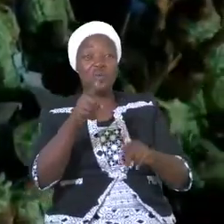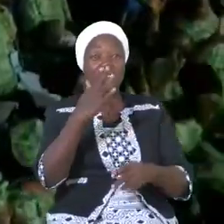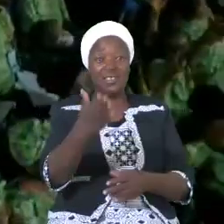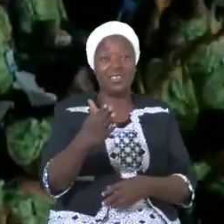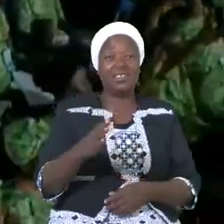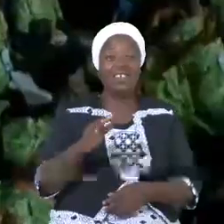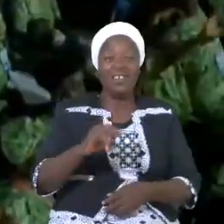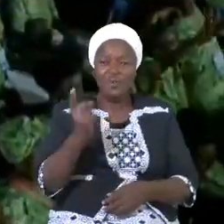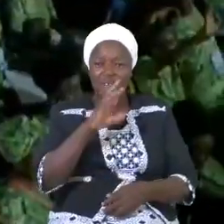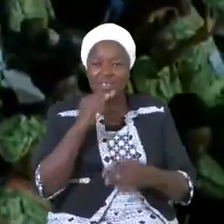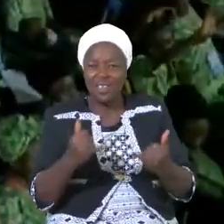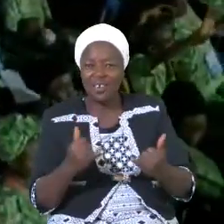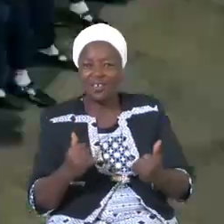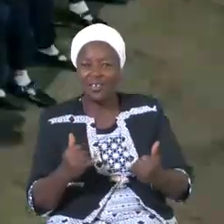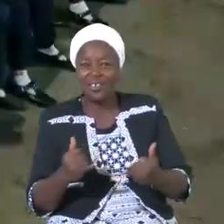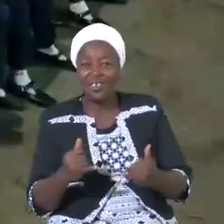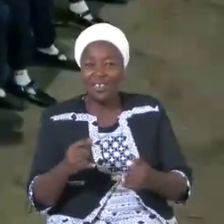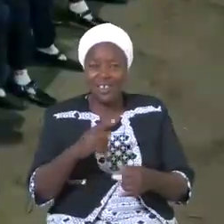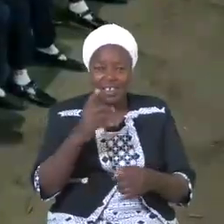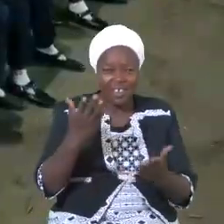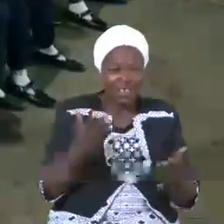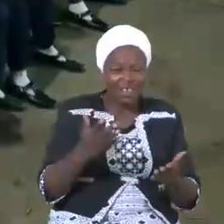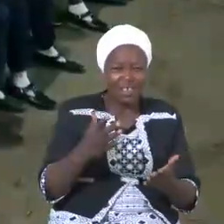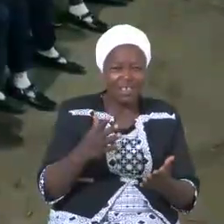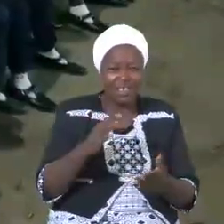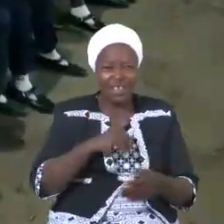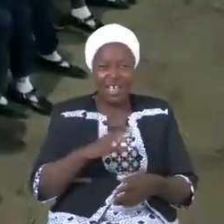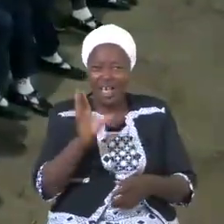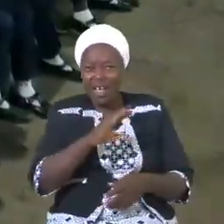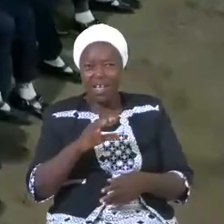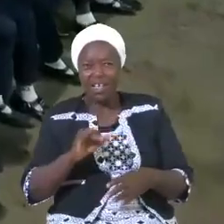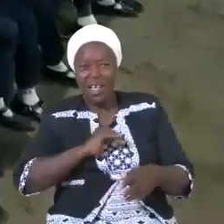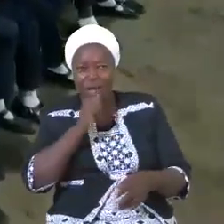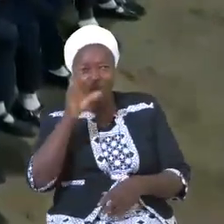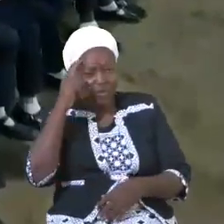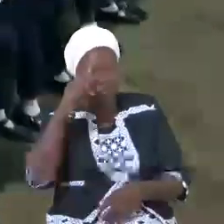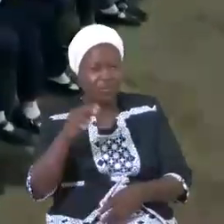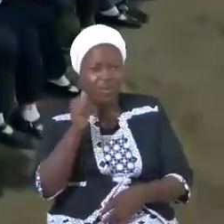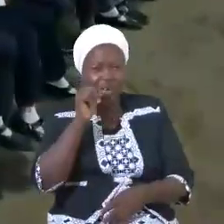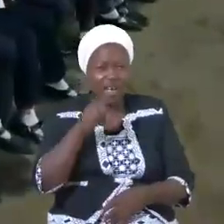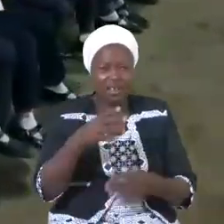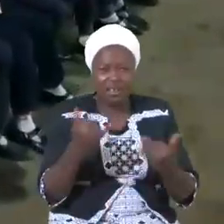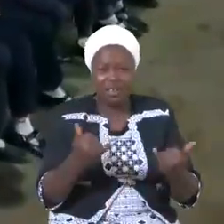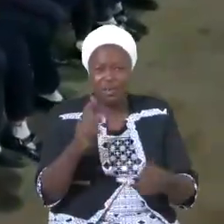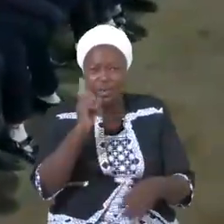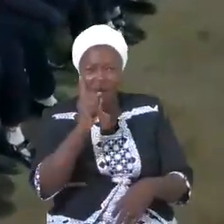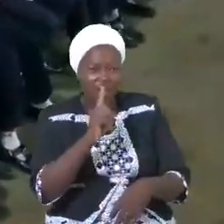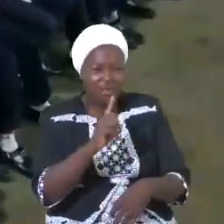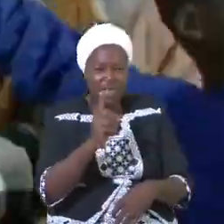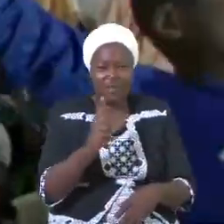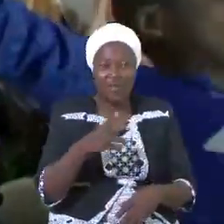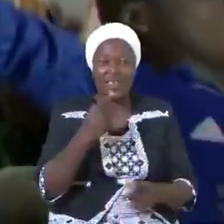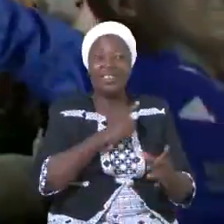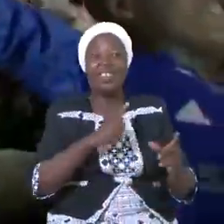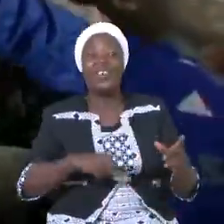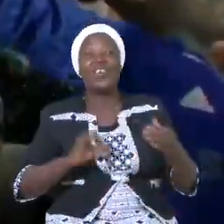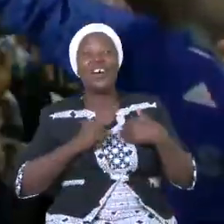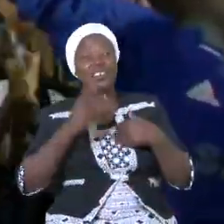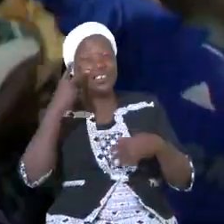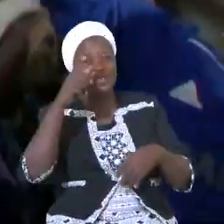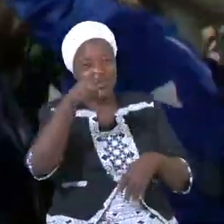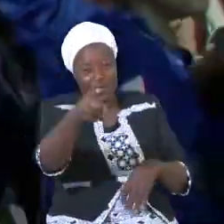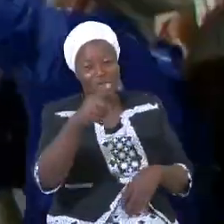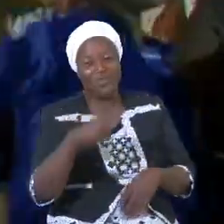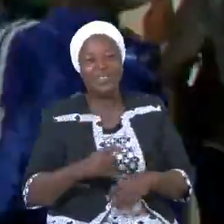are you and i'm looking for her i'm looking for her there the lord has seen you